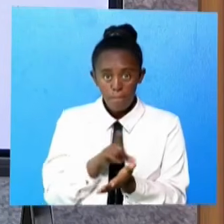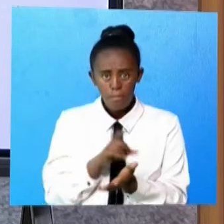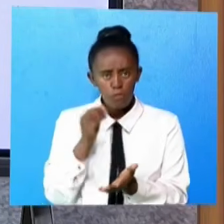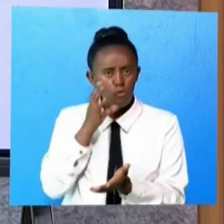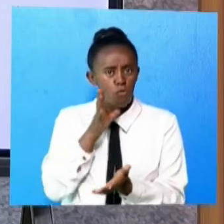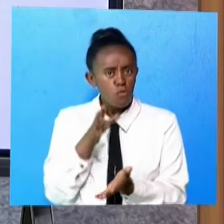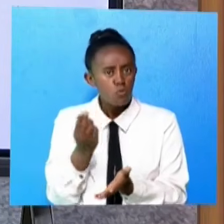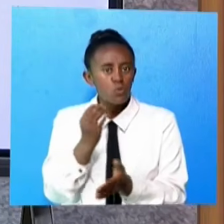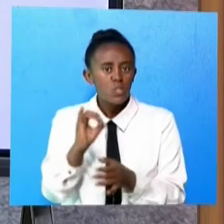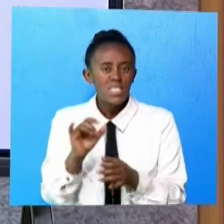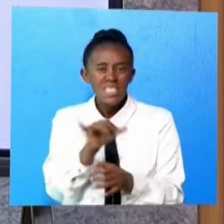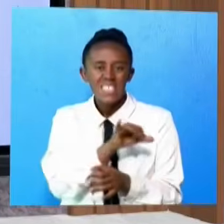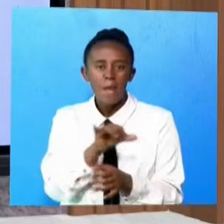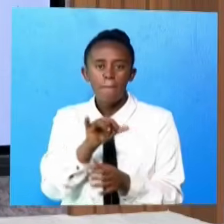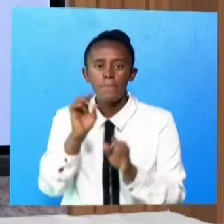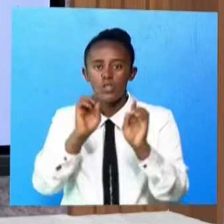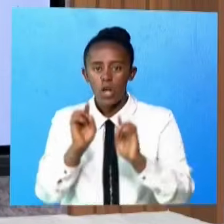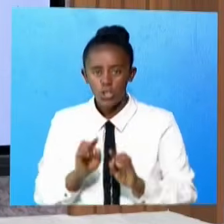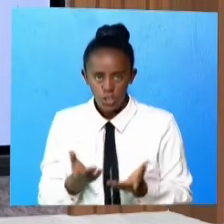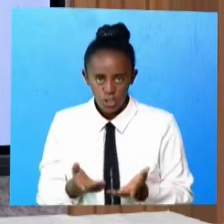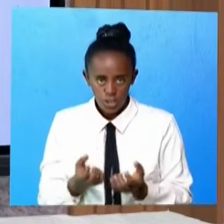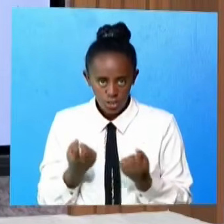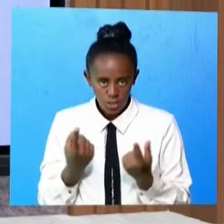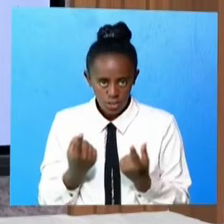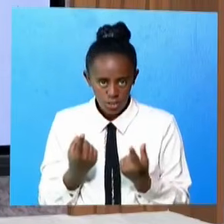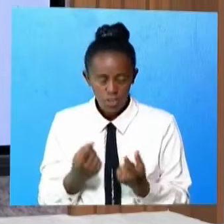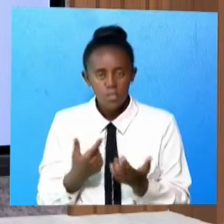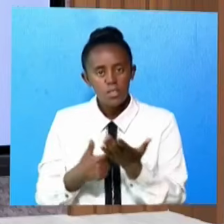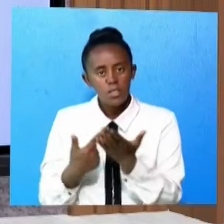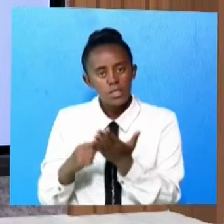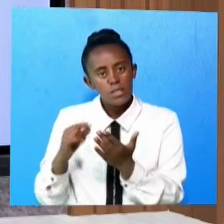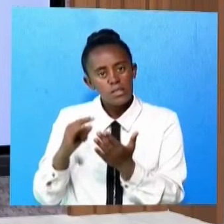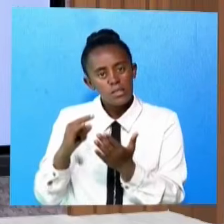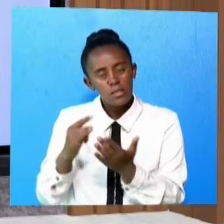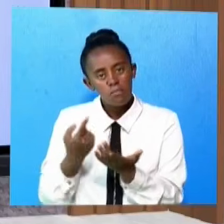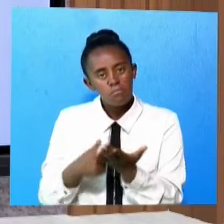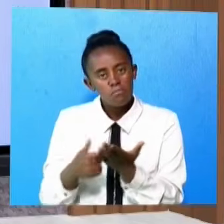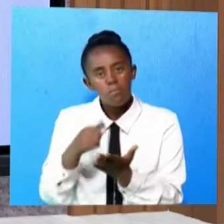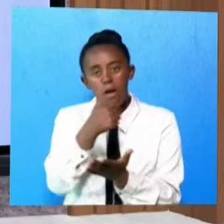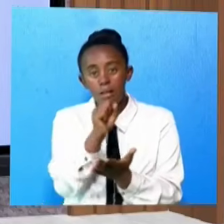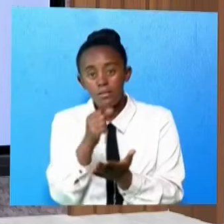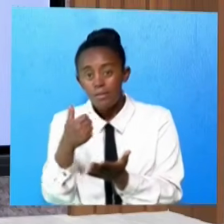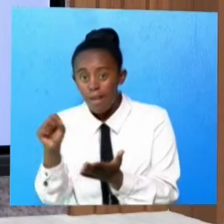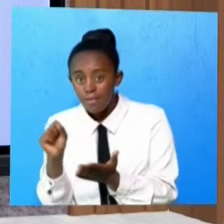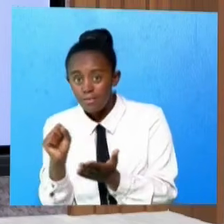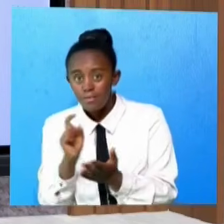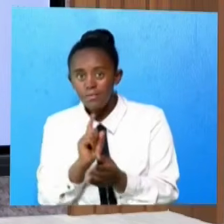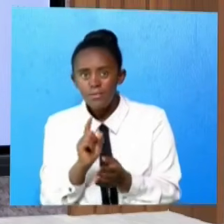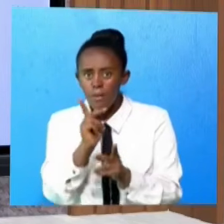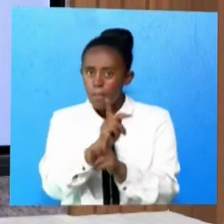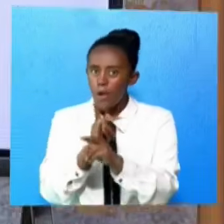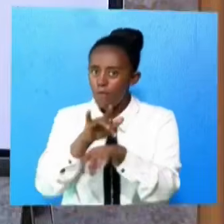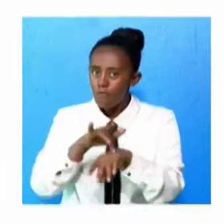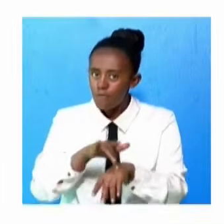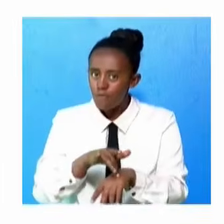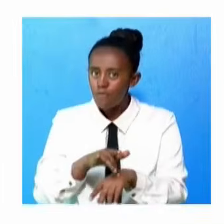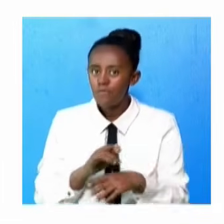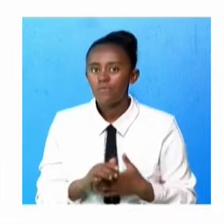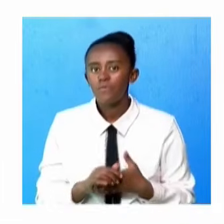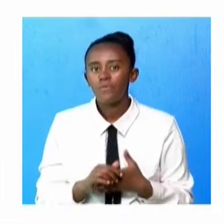that using the same structure. In such a case of what? As a structure, be careful, don't say